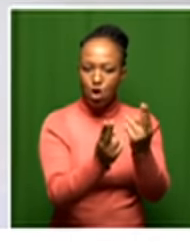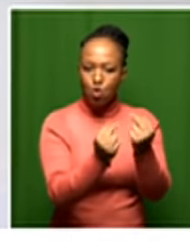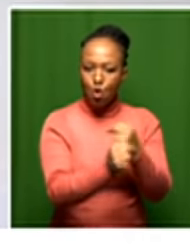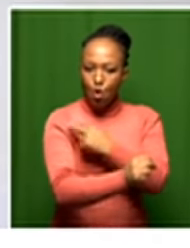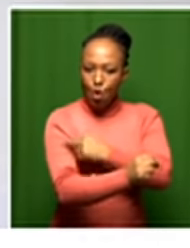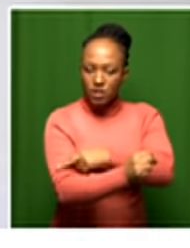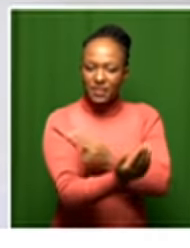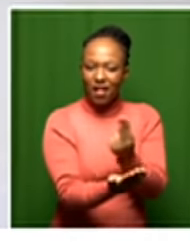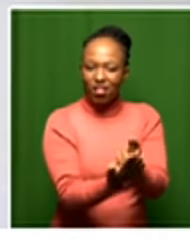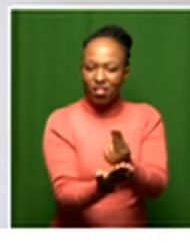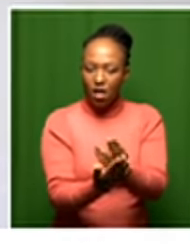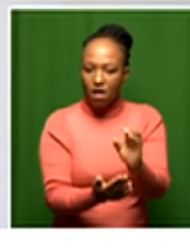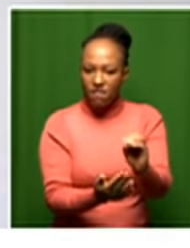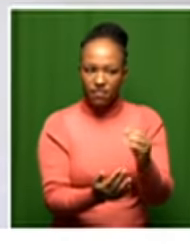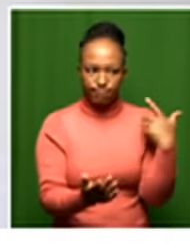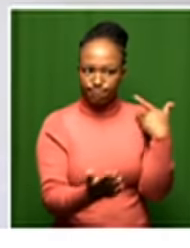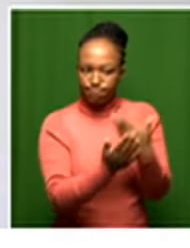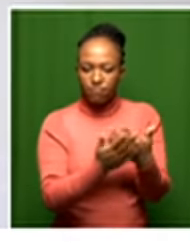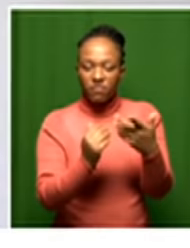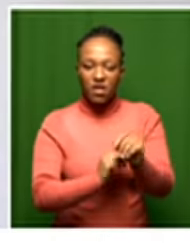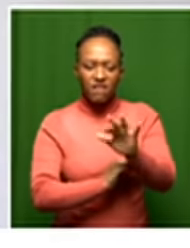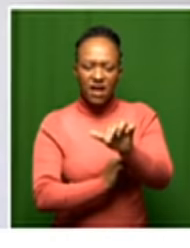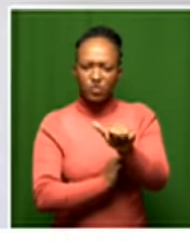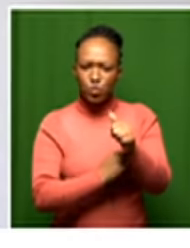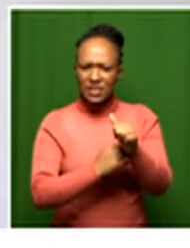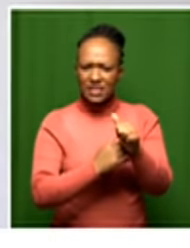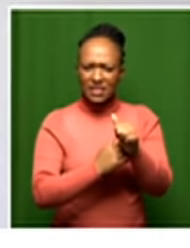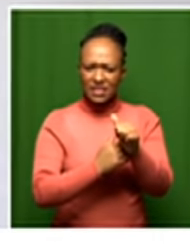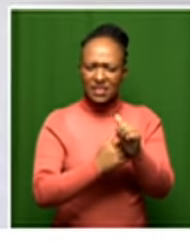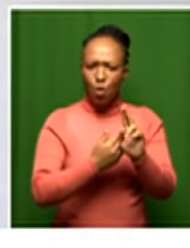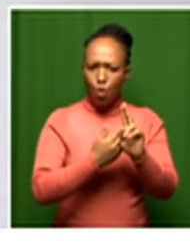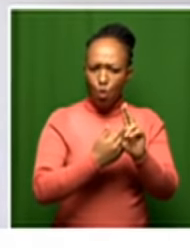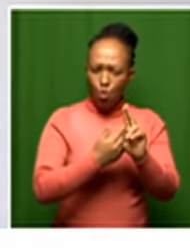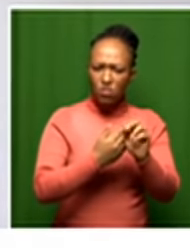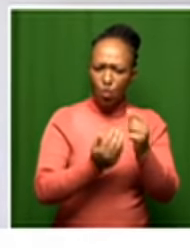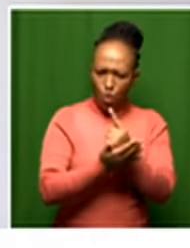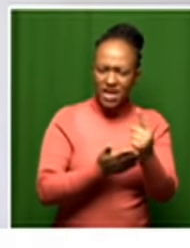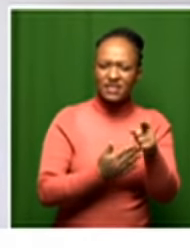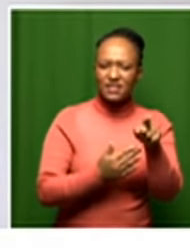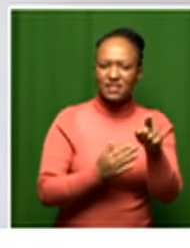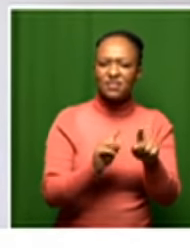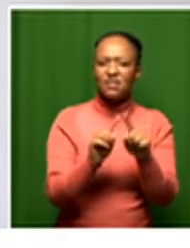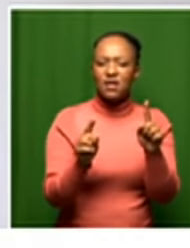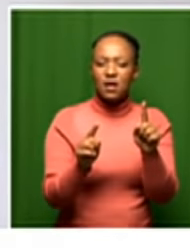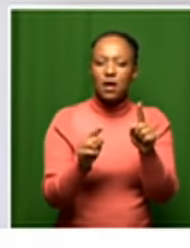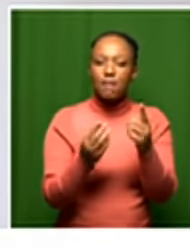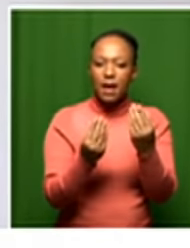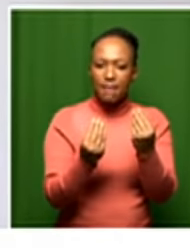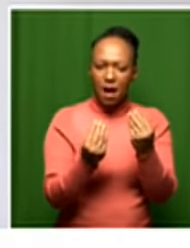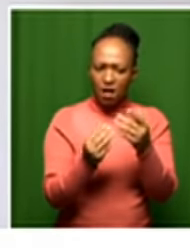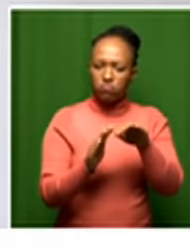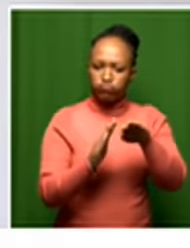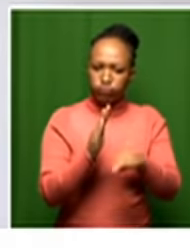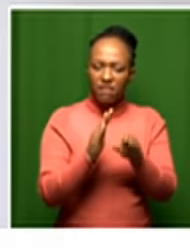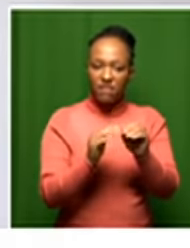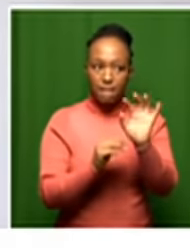been increasing for the last 5 to 6 weeks now. The rate of increase has slowed, but I think